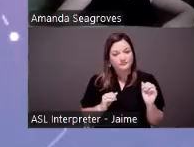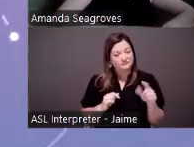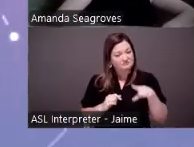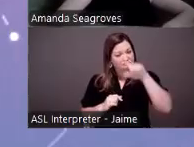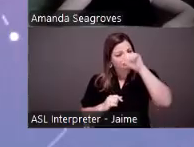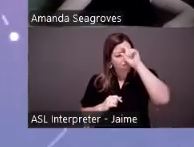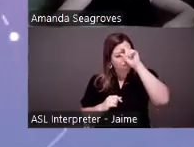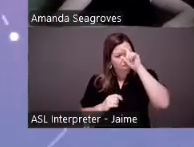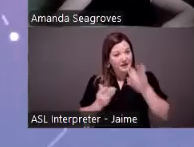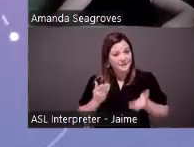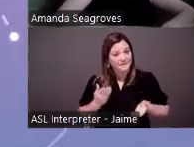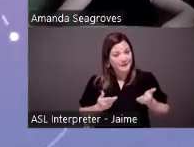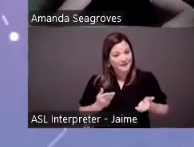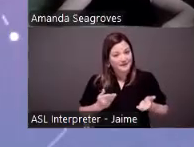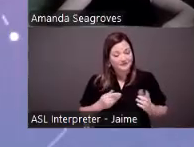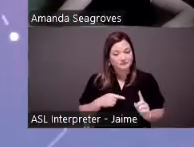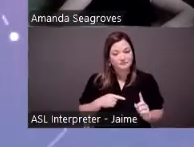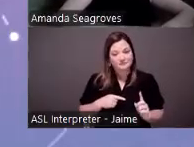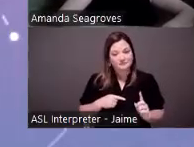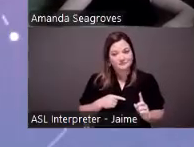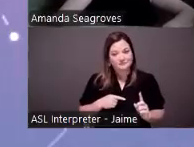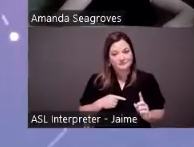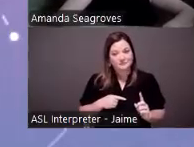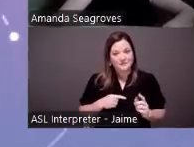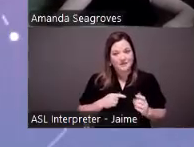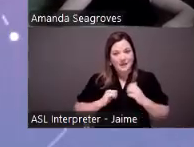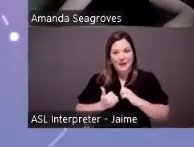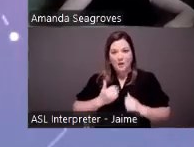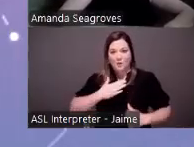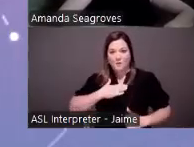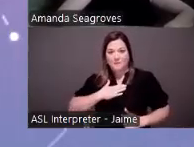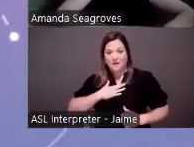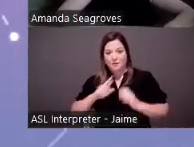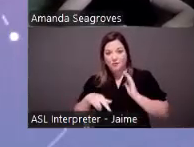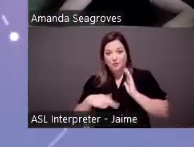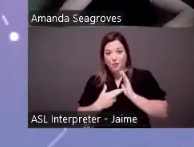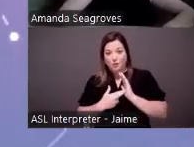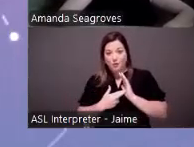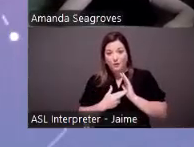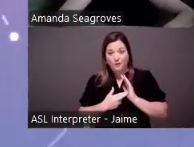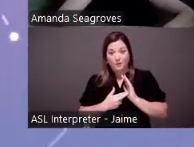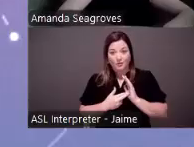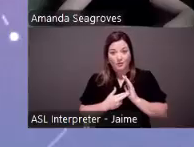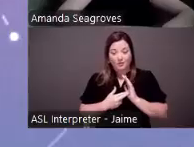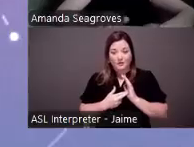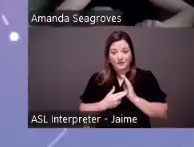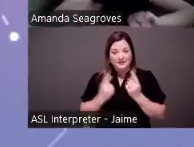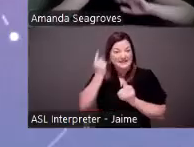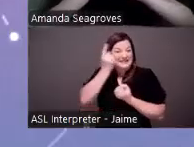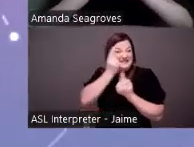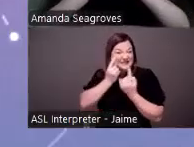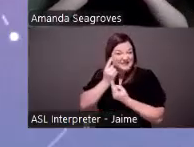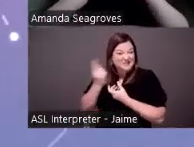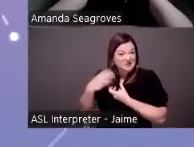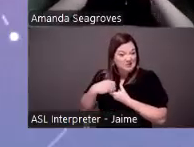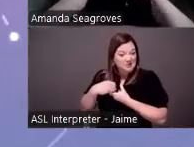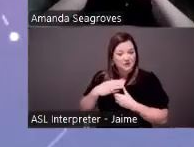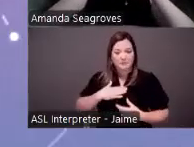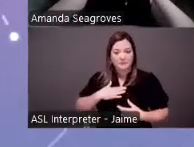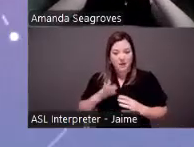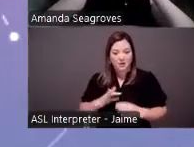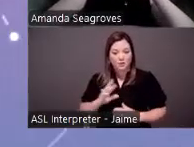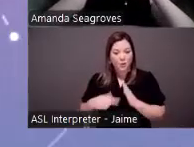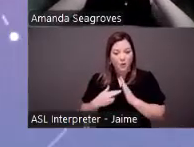as to how my role is taken into account and how important my role is,